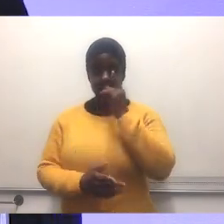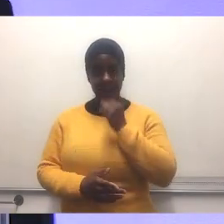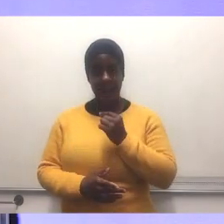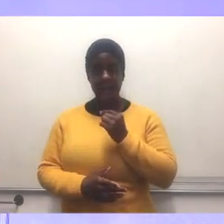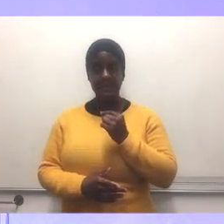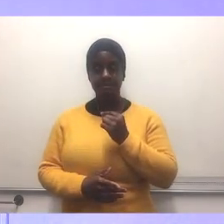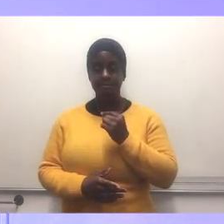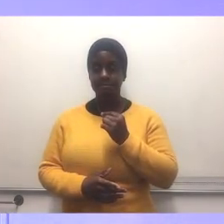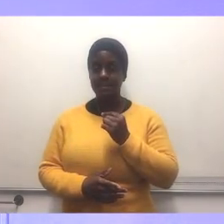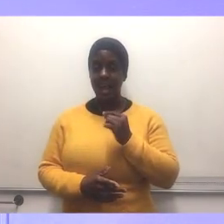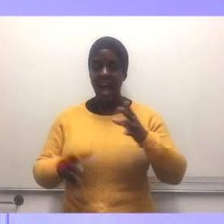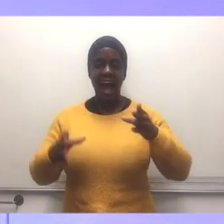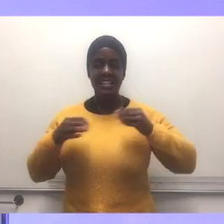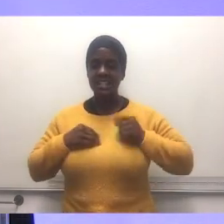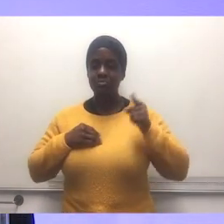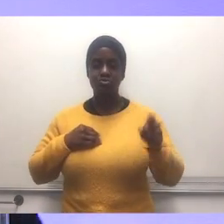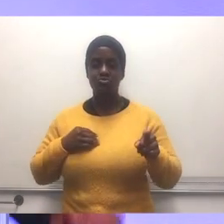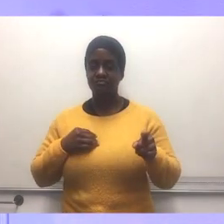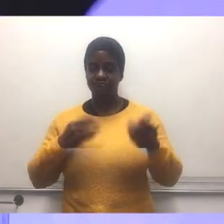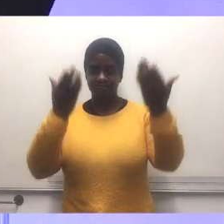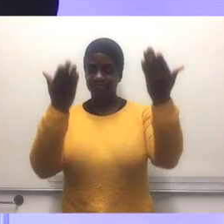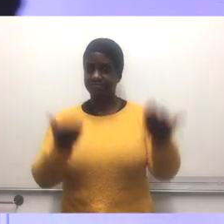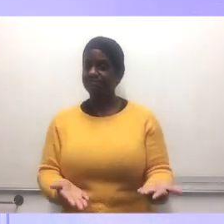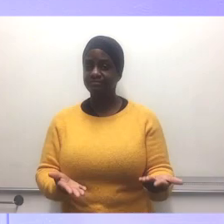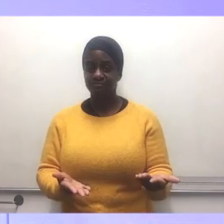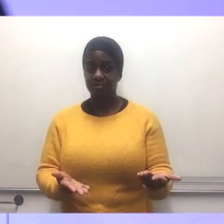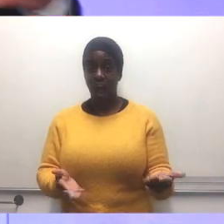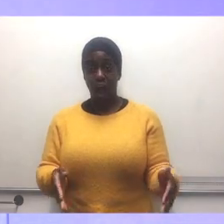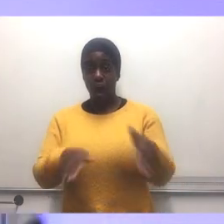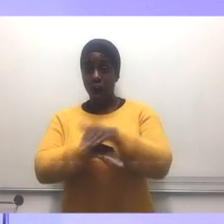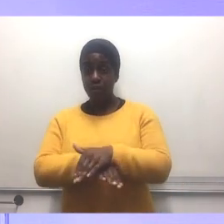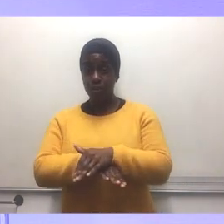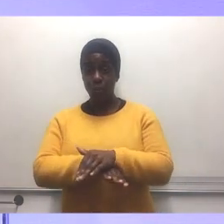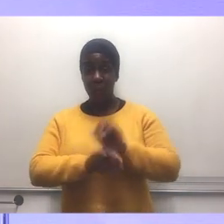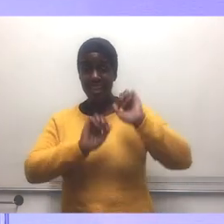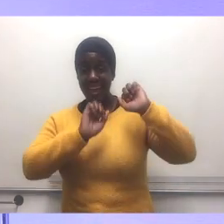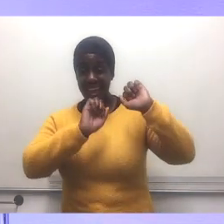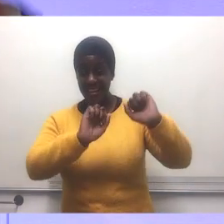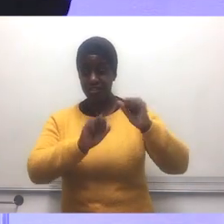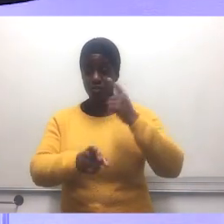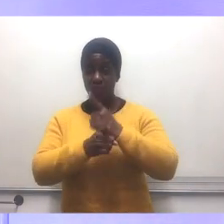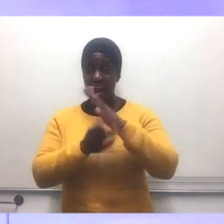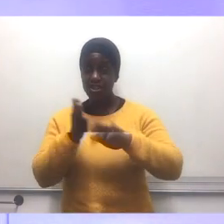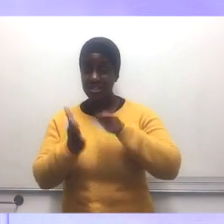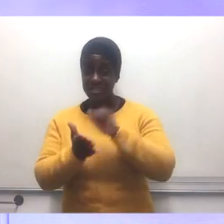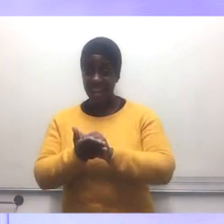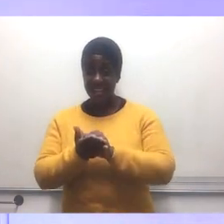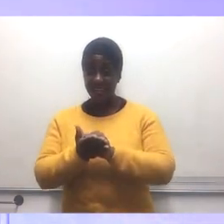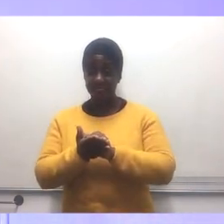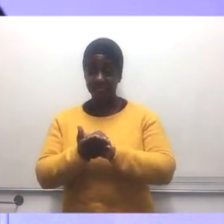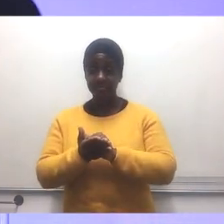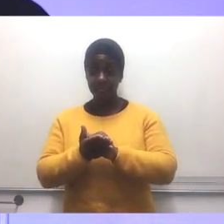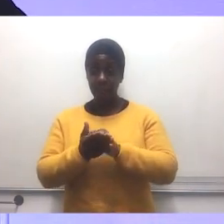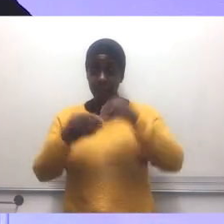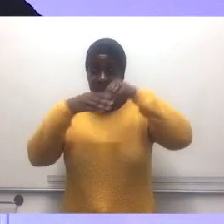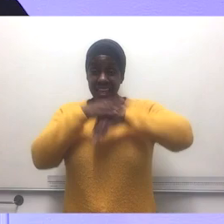you just as you are, and he can cover you with his righteousness, and he can put within